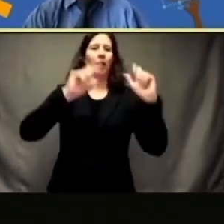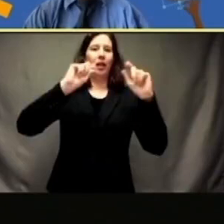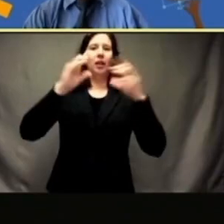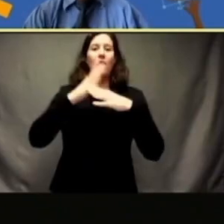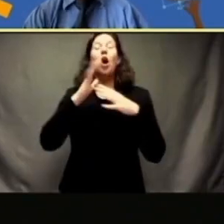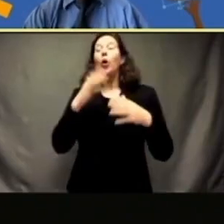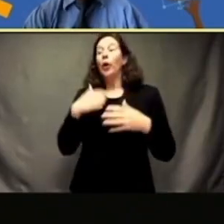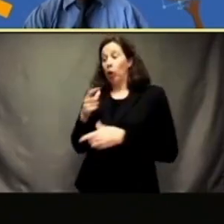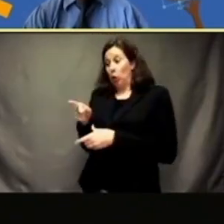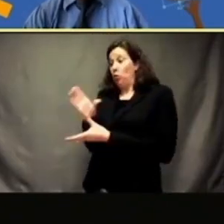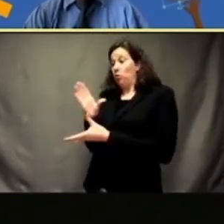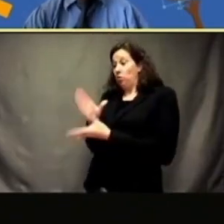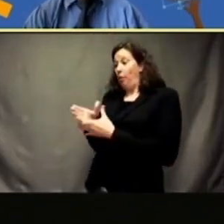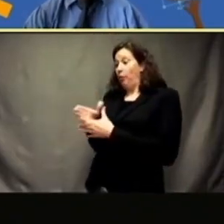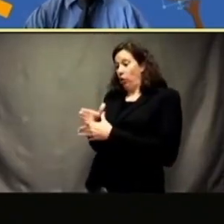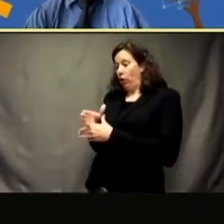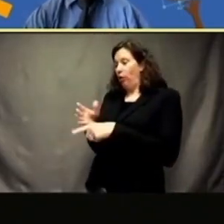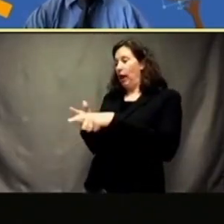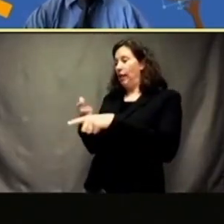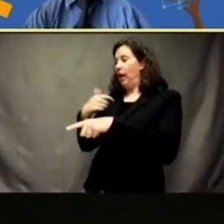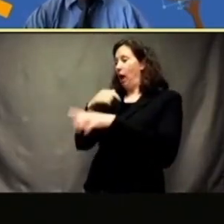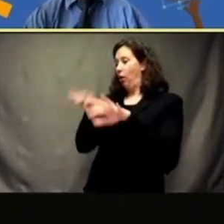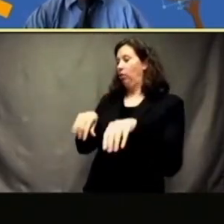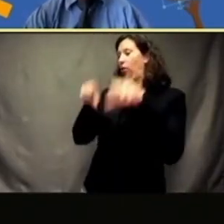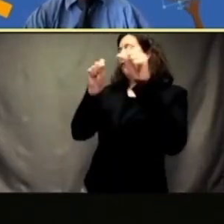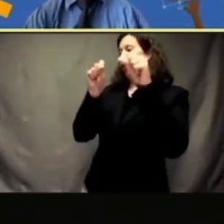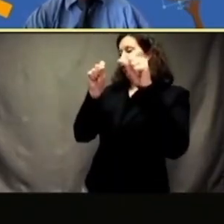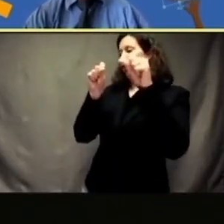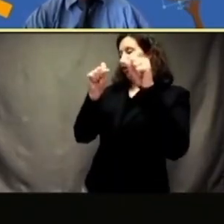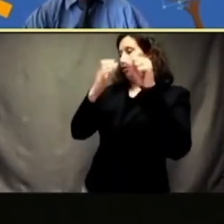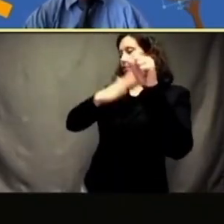and you can walk me through it and I'll share it on mine.